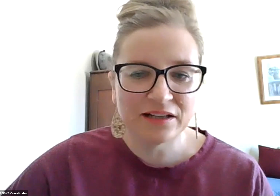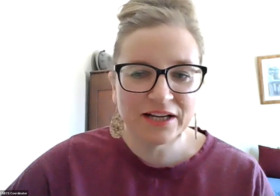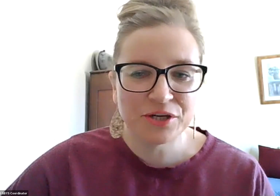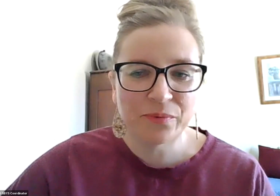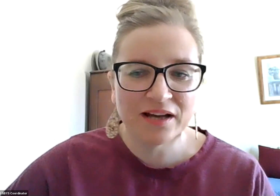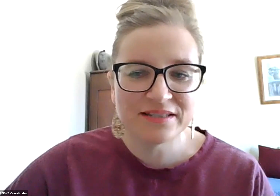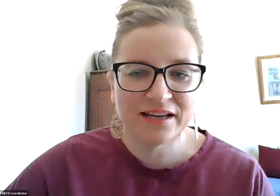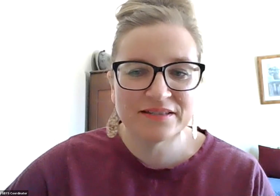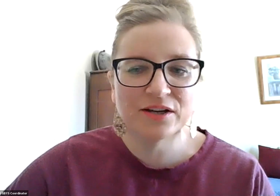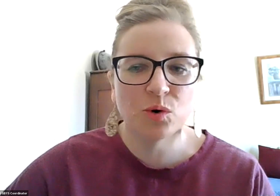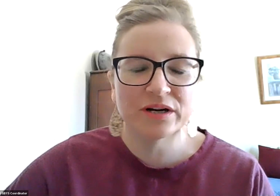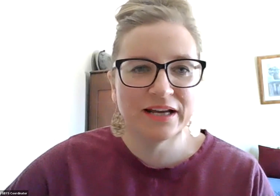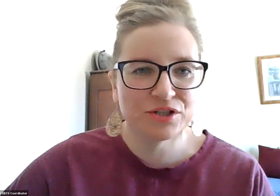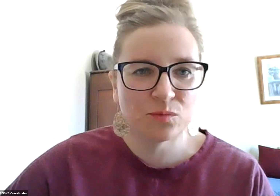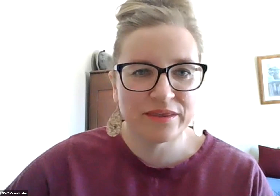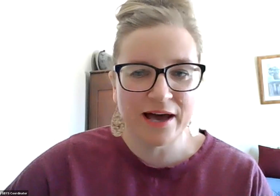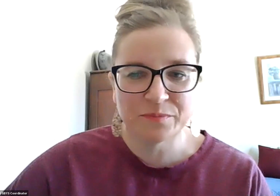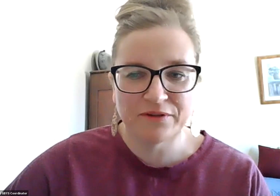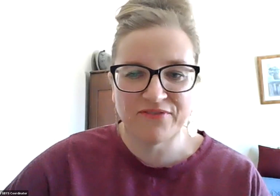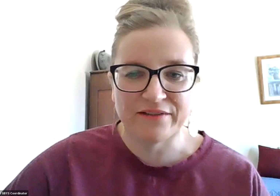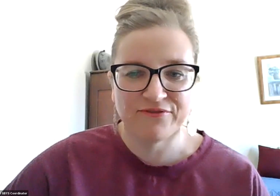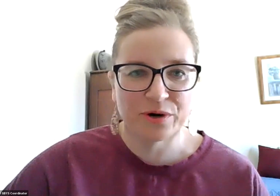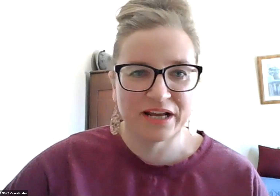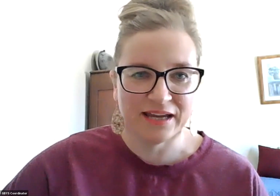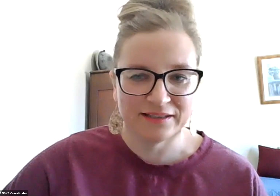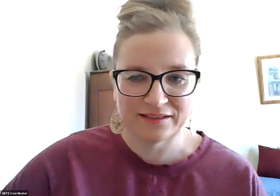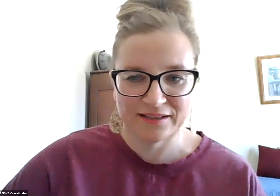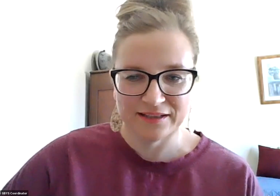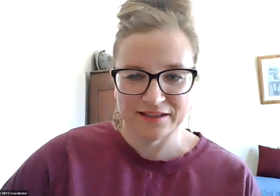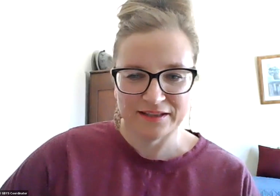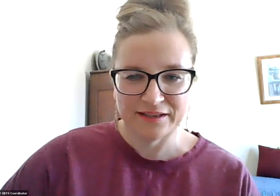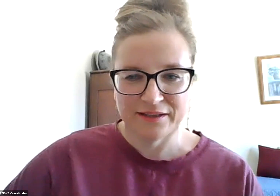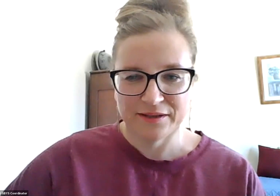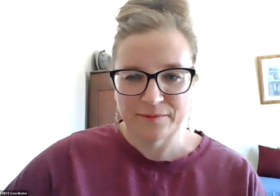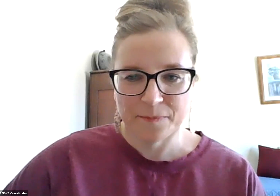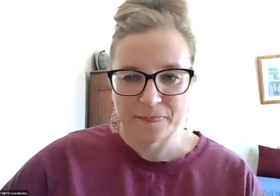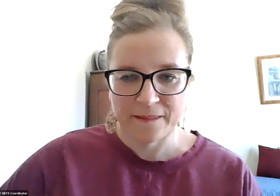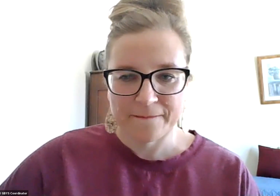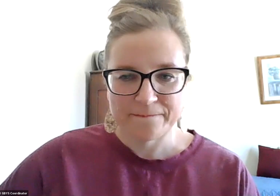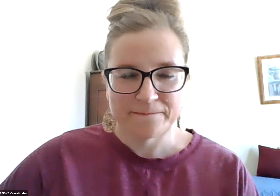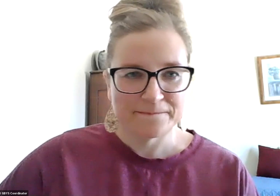the data collection process in coordination with House Bill 548?